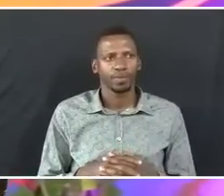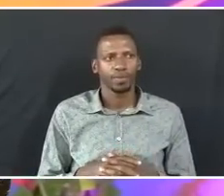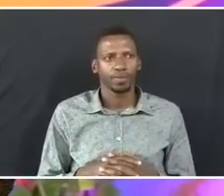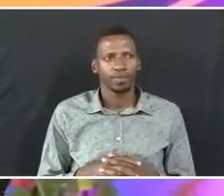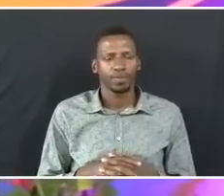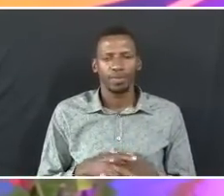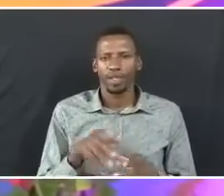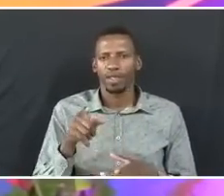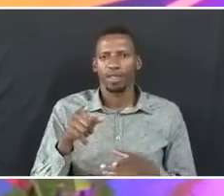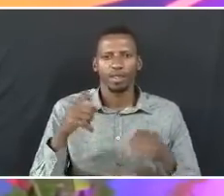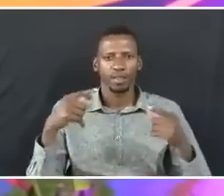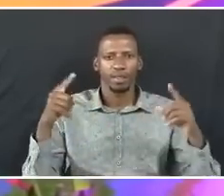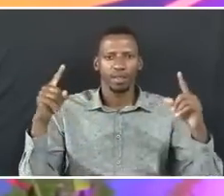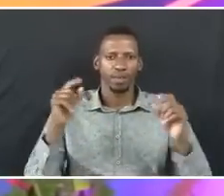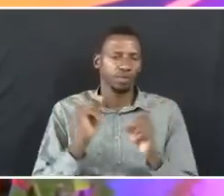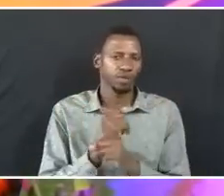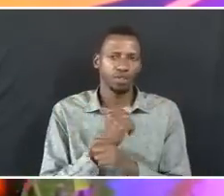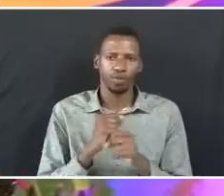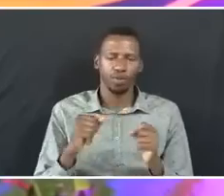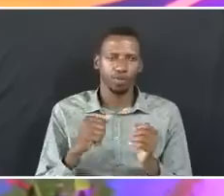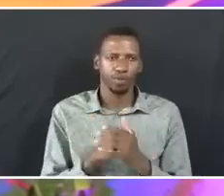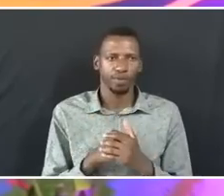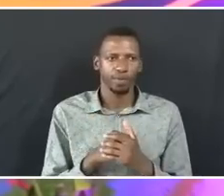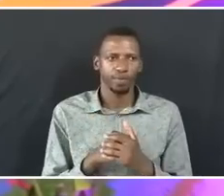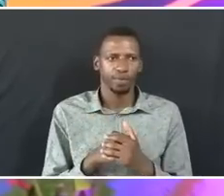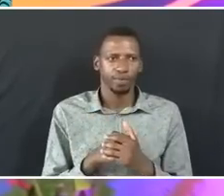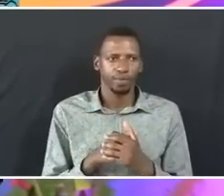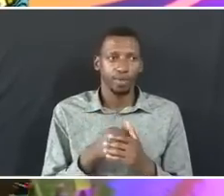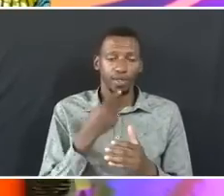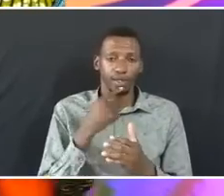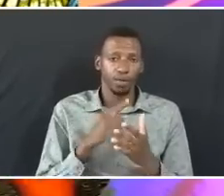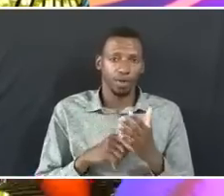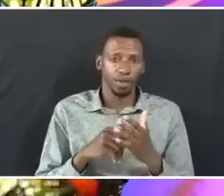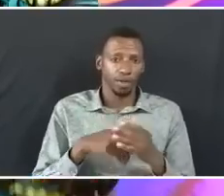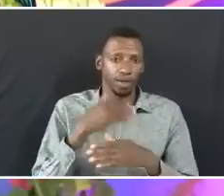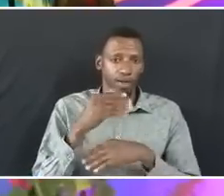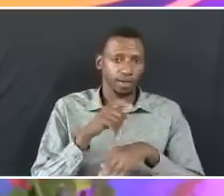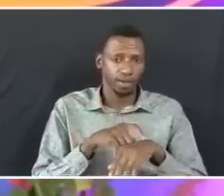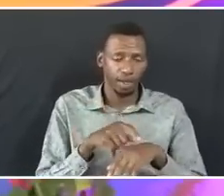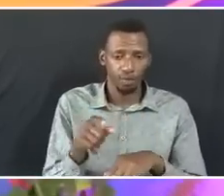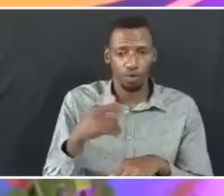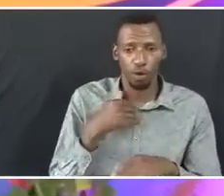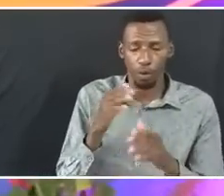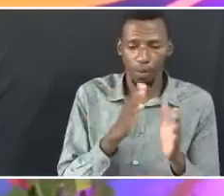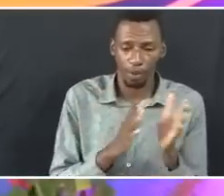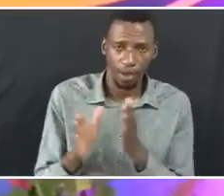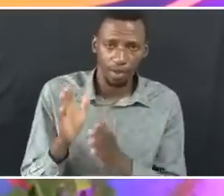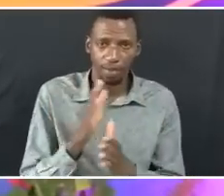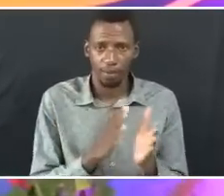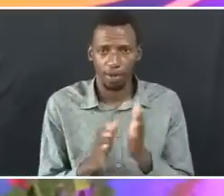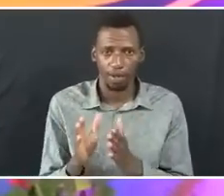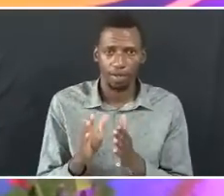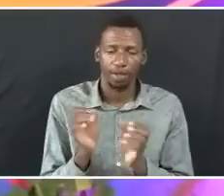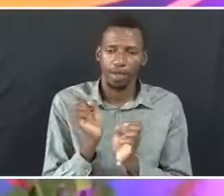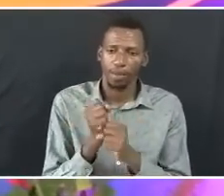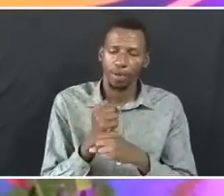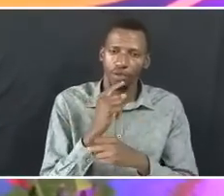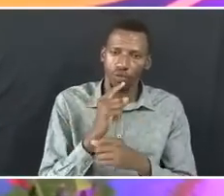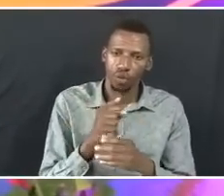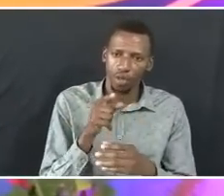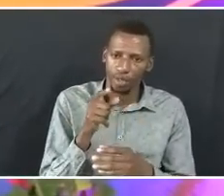It will not work. I told them, next time you have this dinner, make sure Association